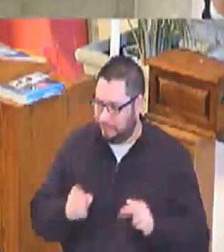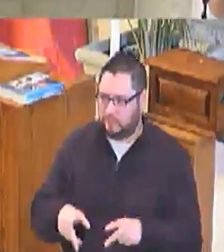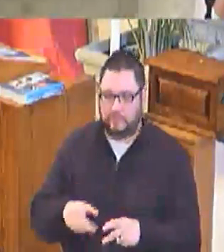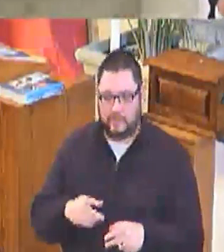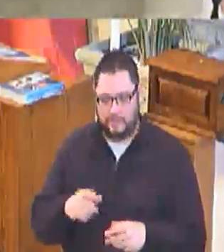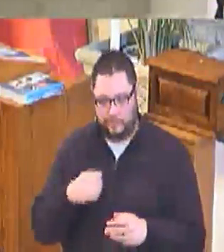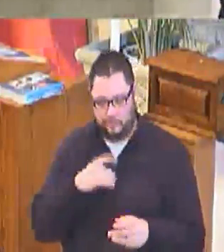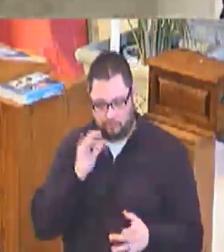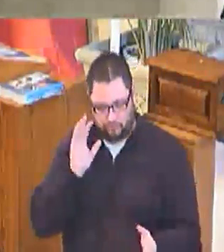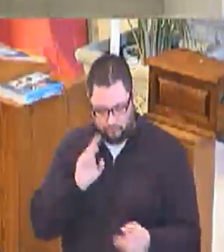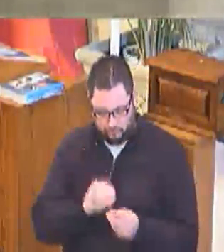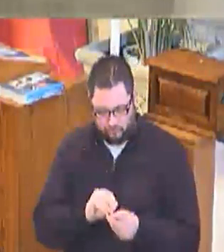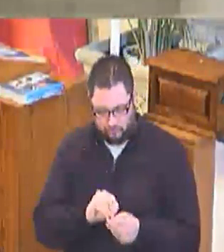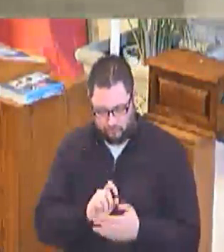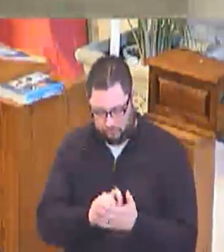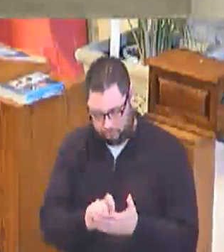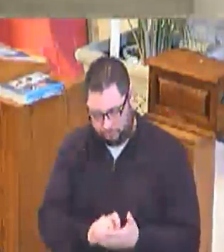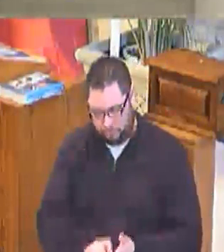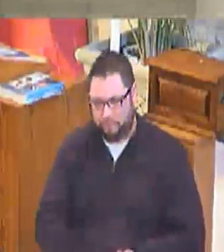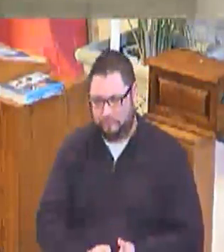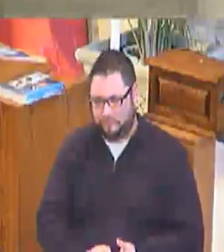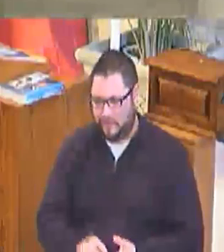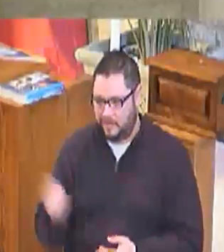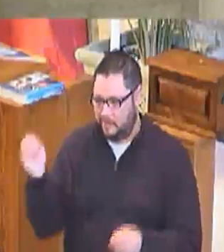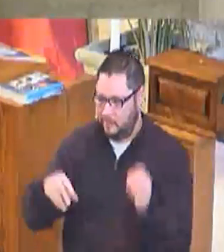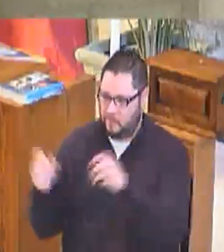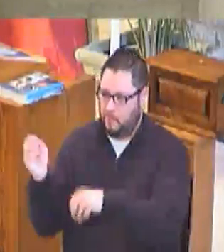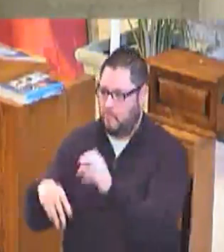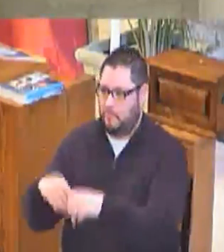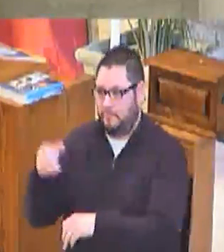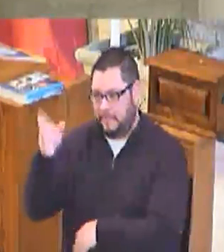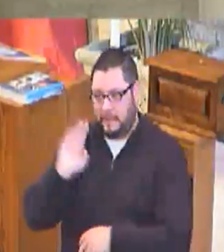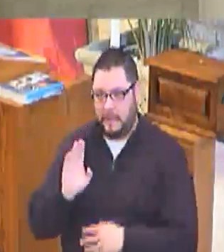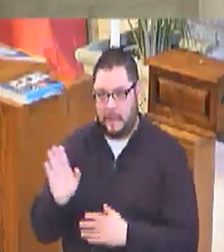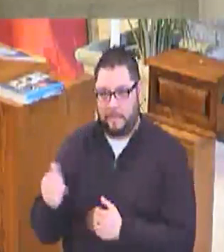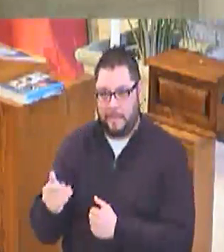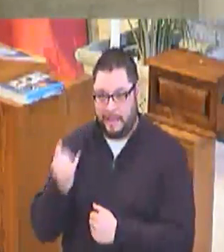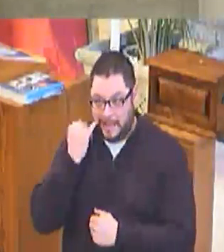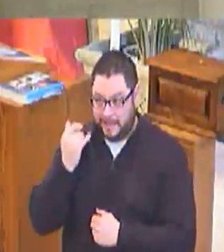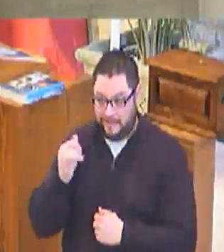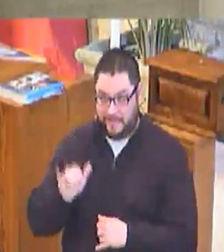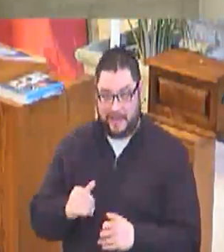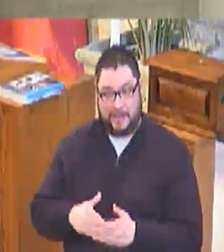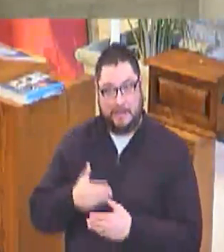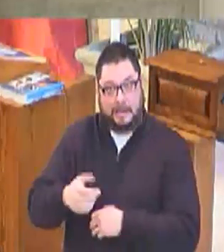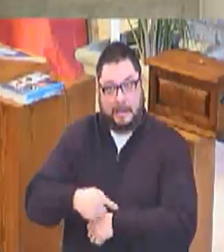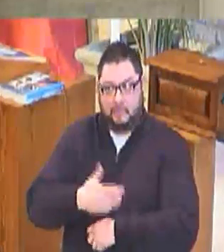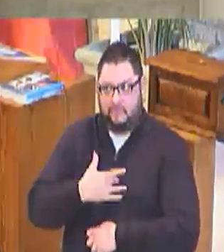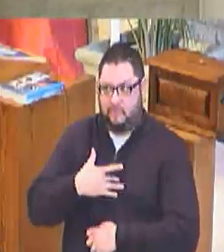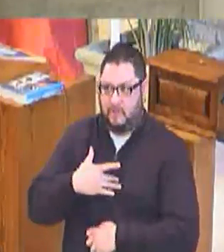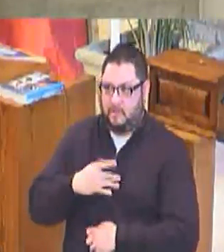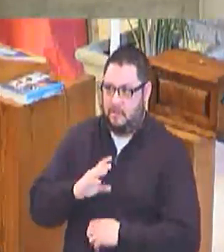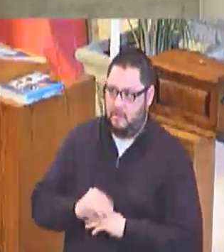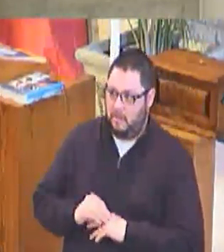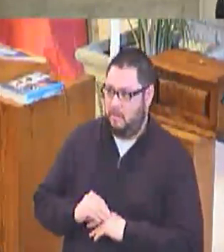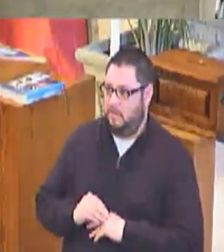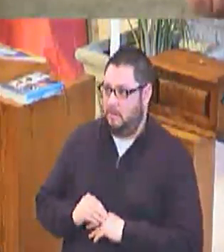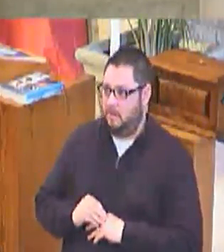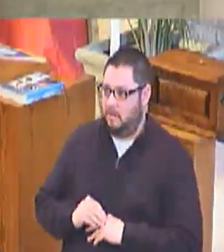those affirmations. Put them in a God box. And when you feel less than, open that gorgeous